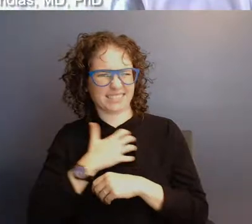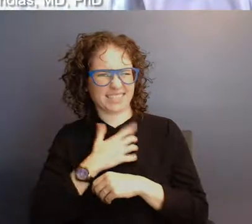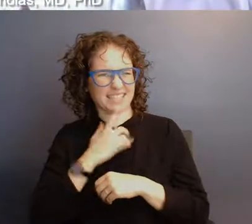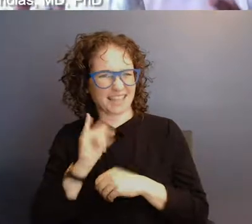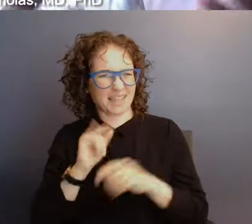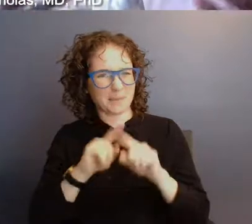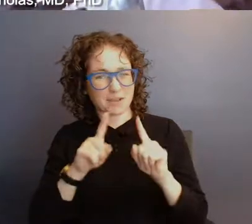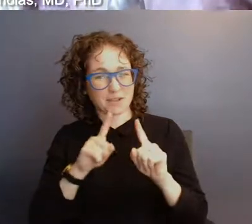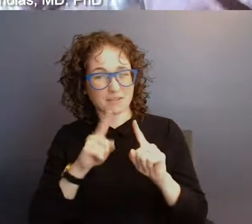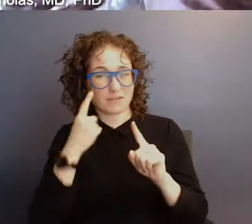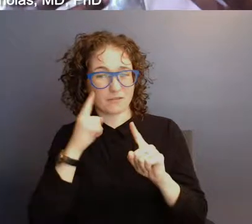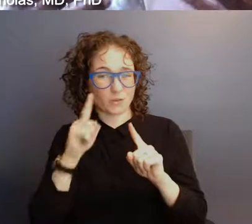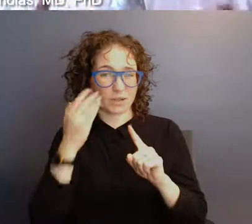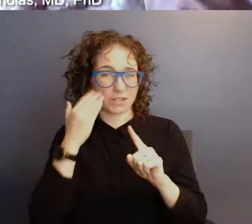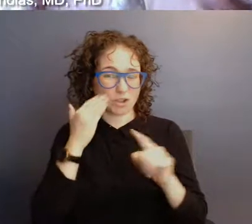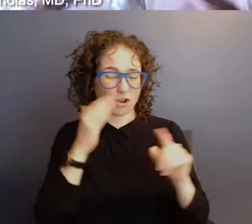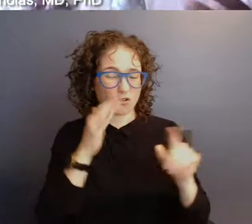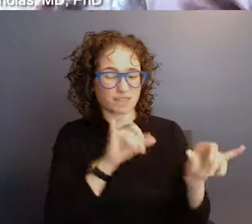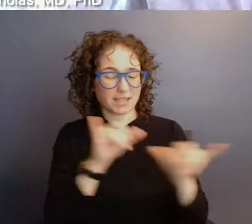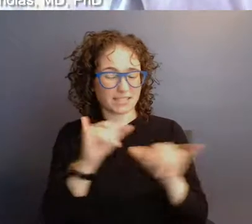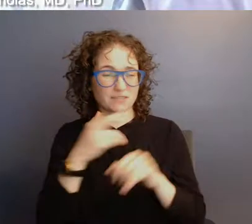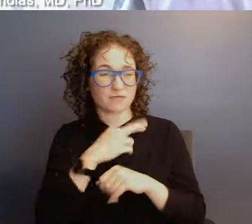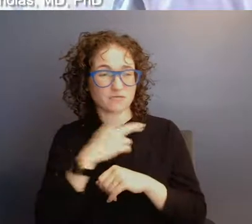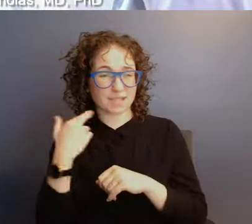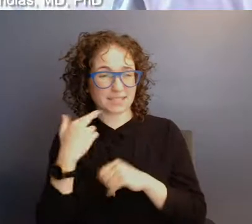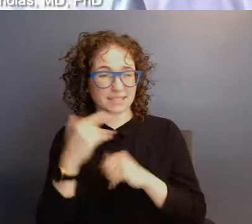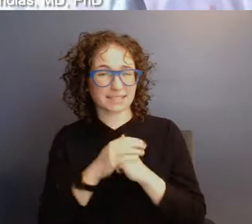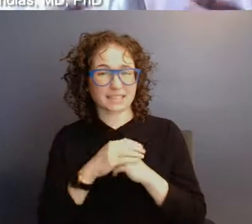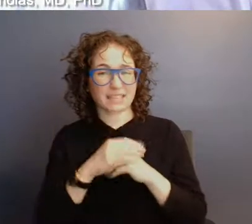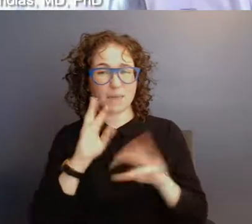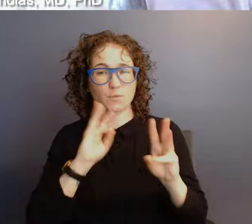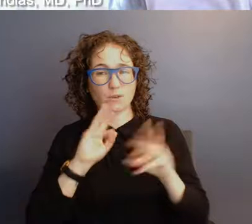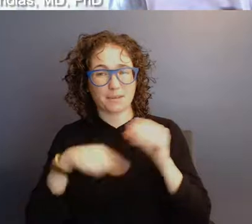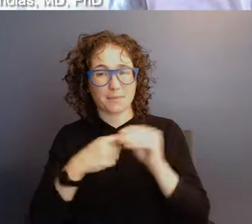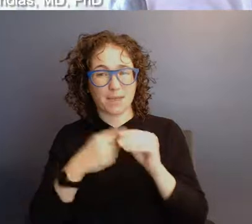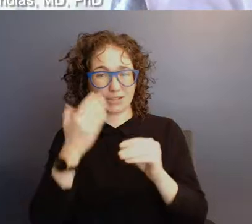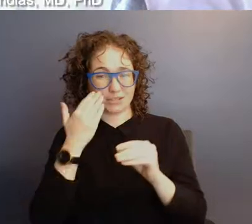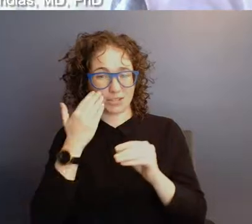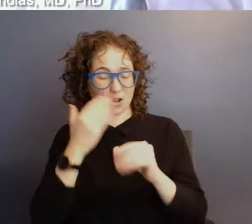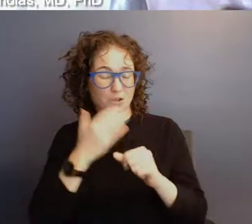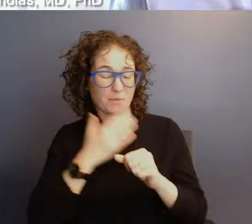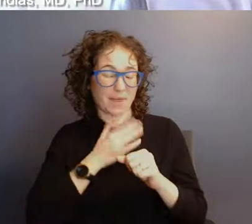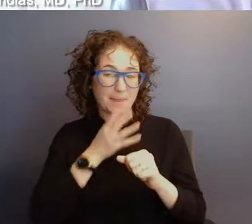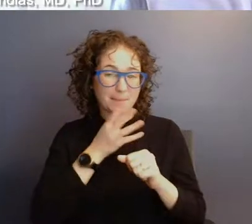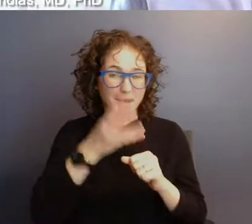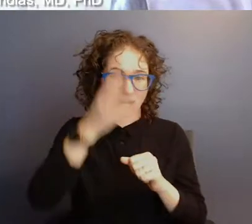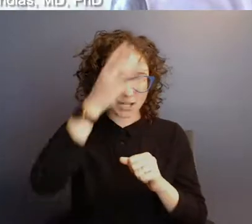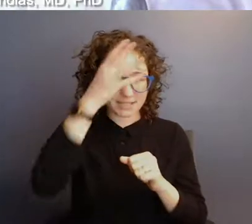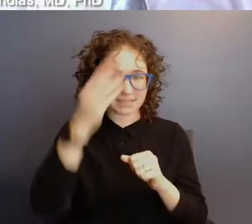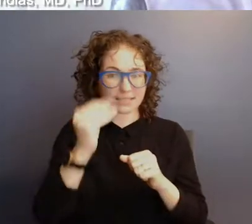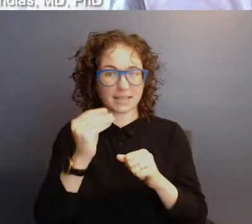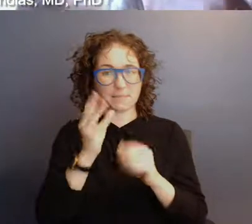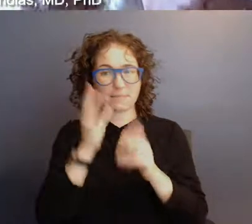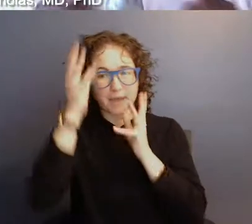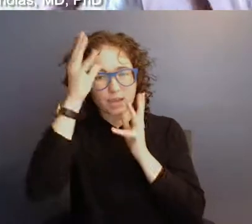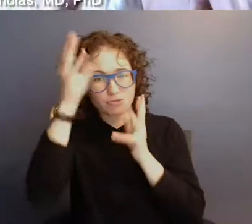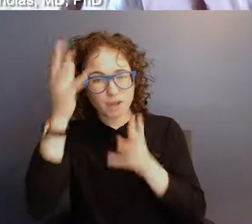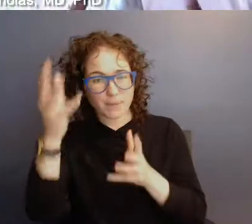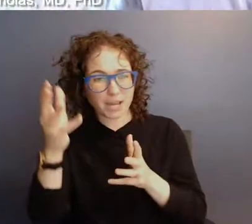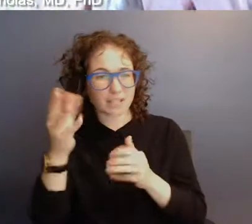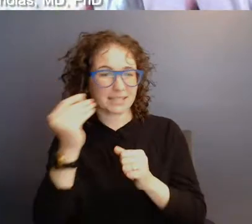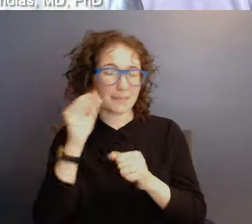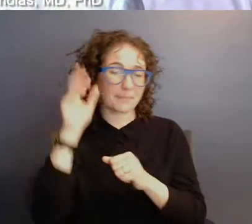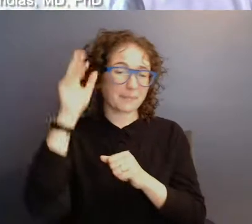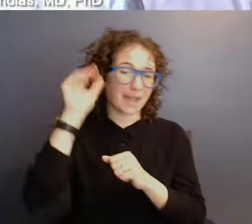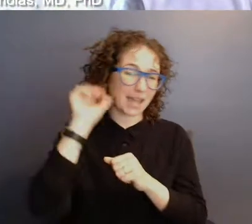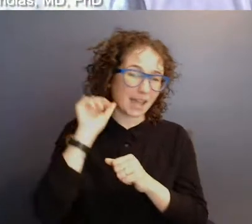risk, I'm worried about my parents out there. I'm worried about my grandparents, my aunties and my uncles out there. It's not that